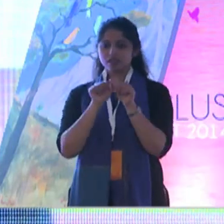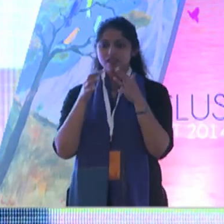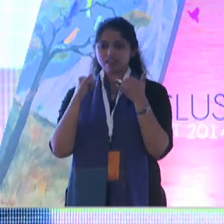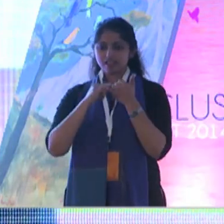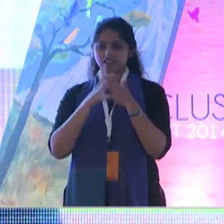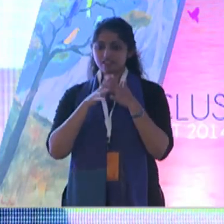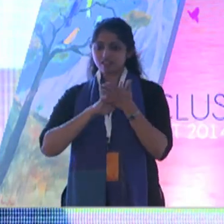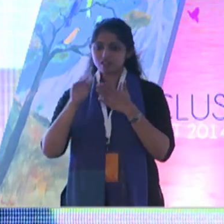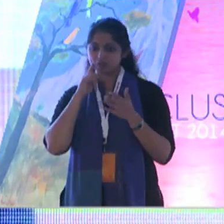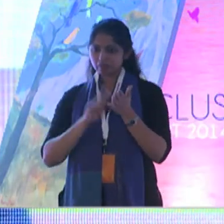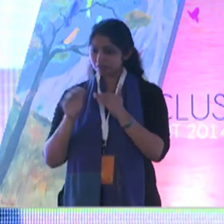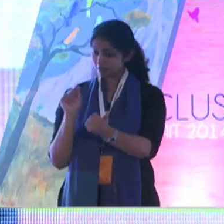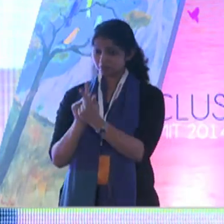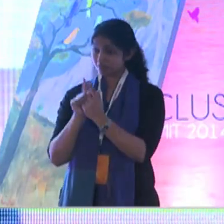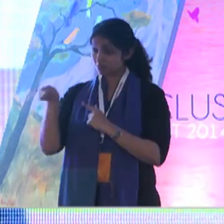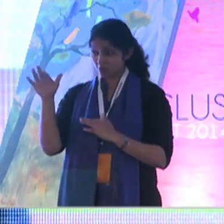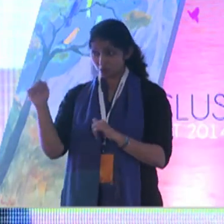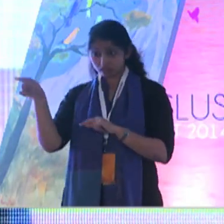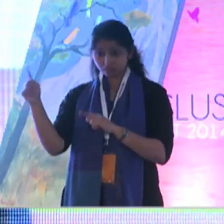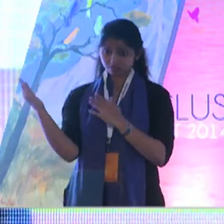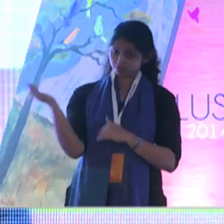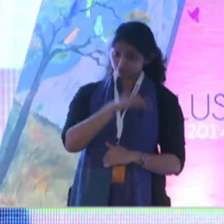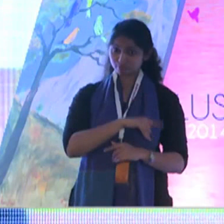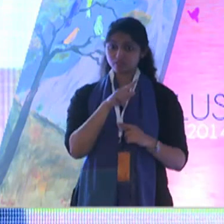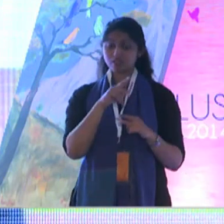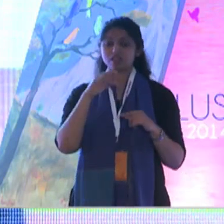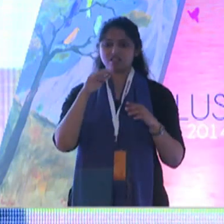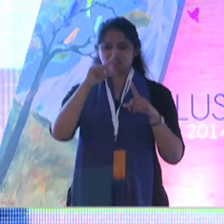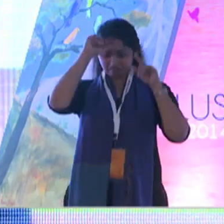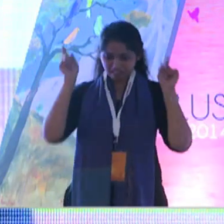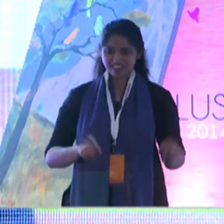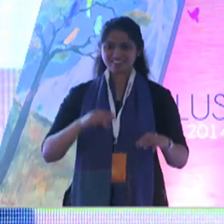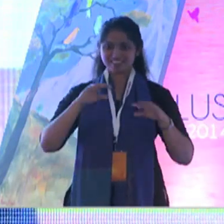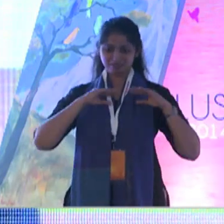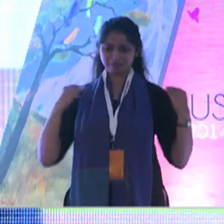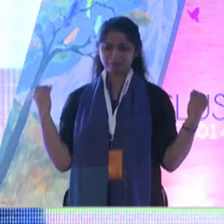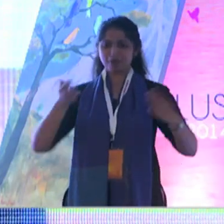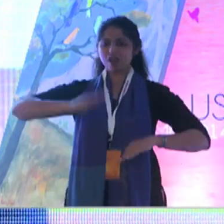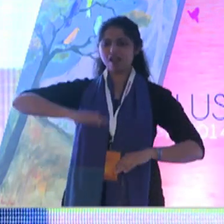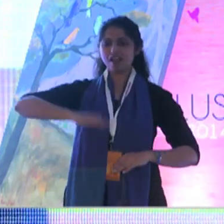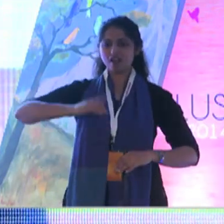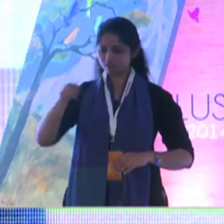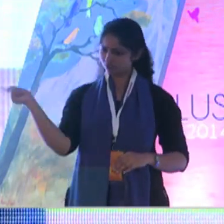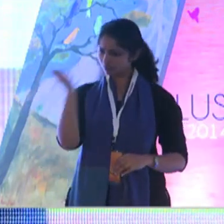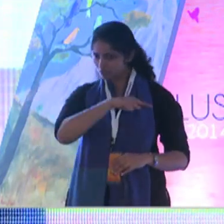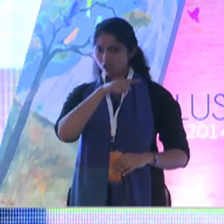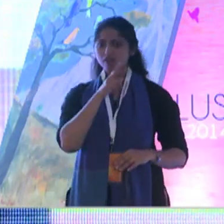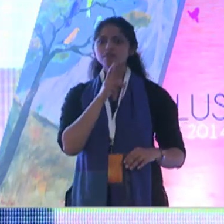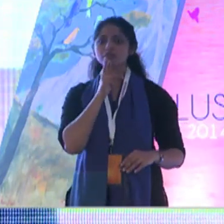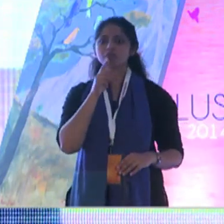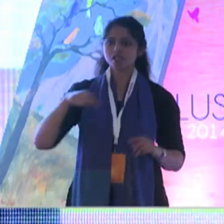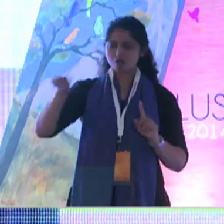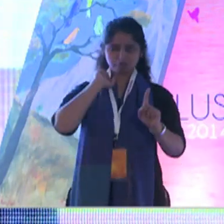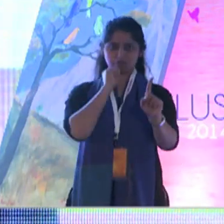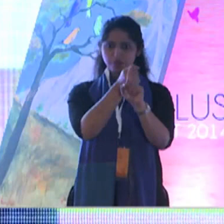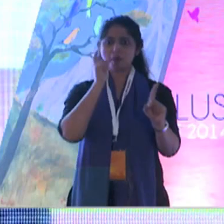and Preeti. I said, come and speak there and let the cabinet of India and the politicians of India listen to you. And I will